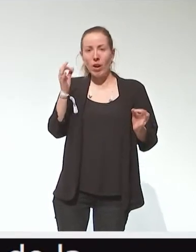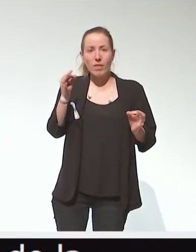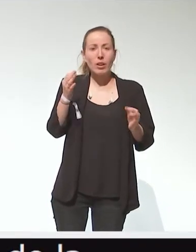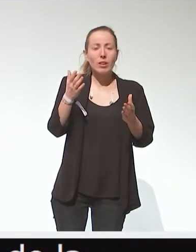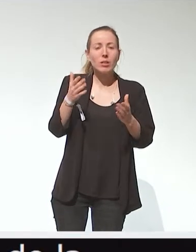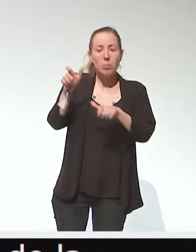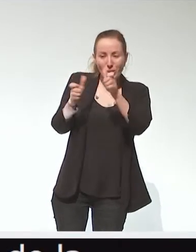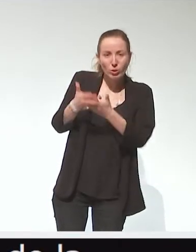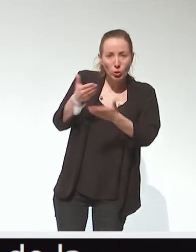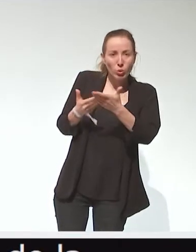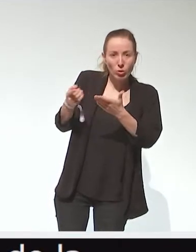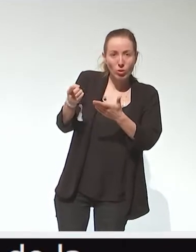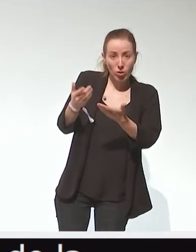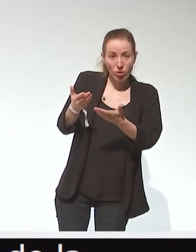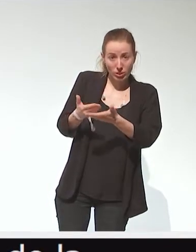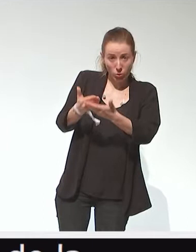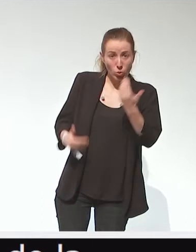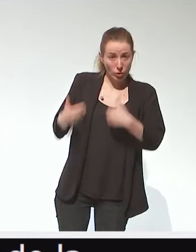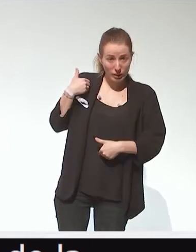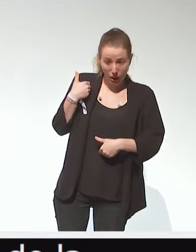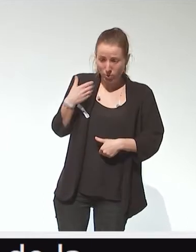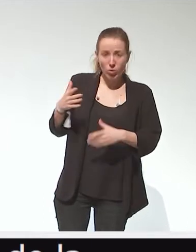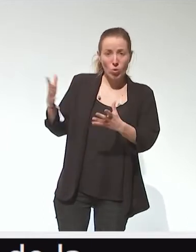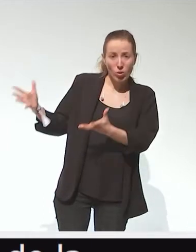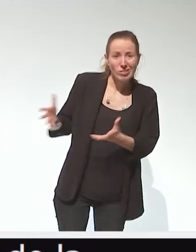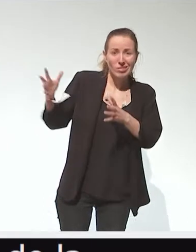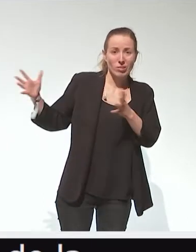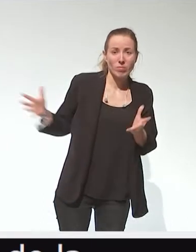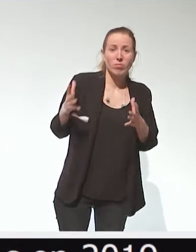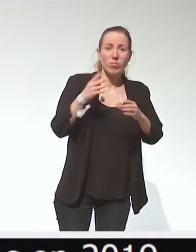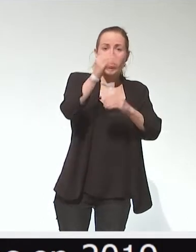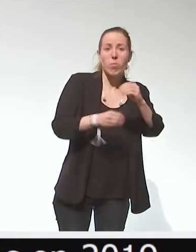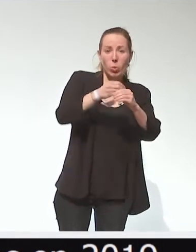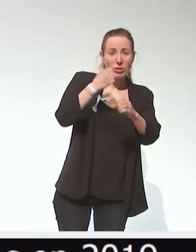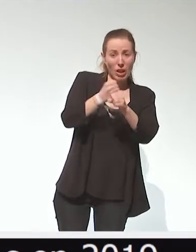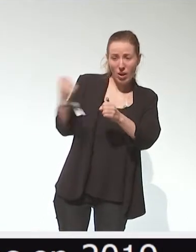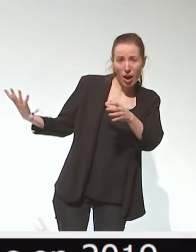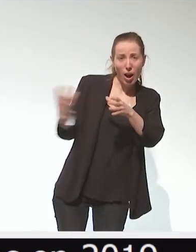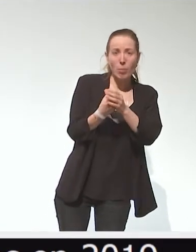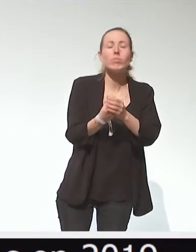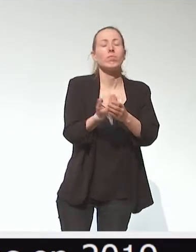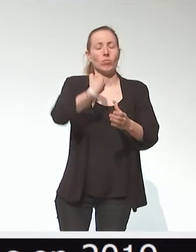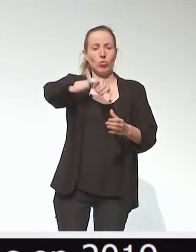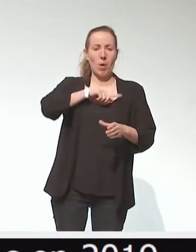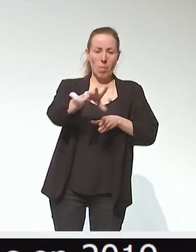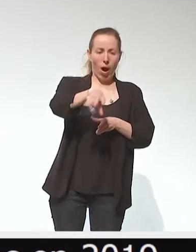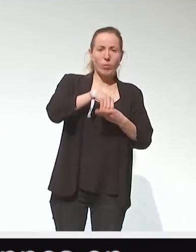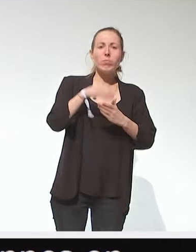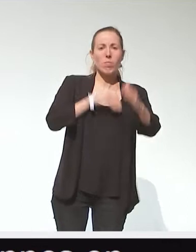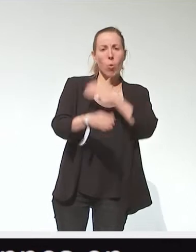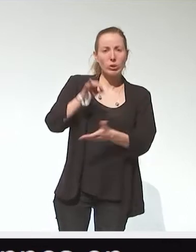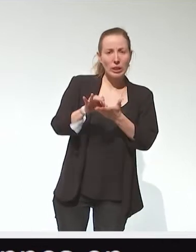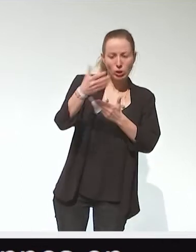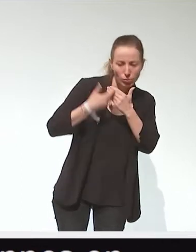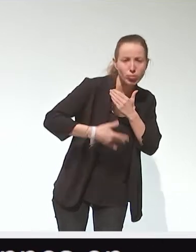2019, we decided in the strategic project of France, there was a